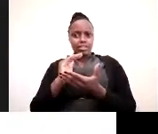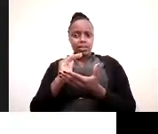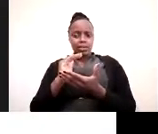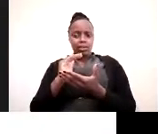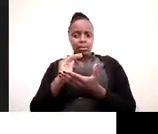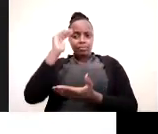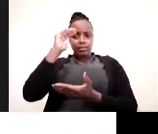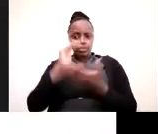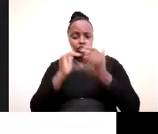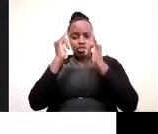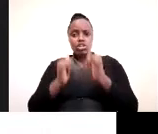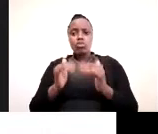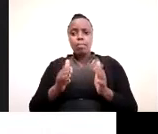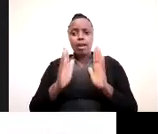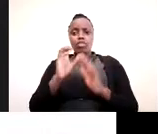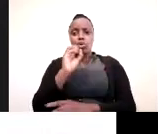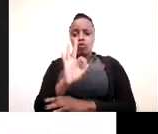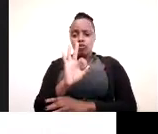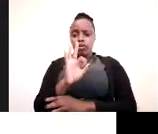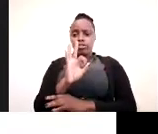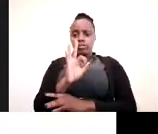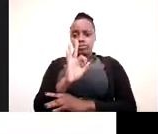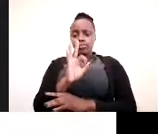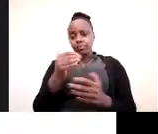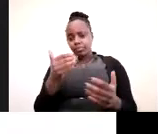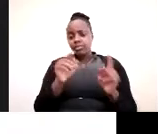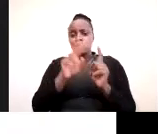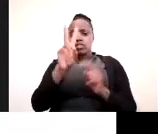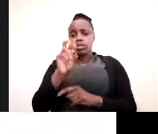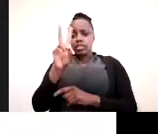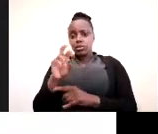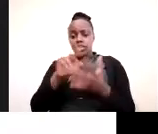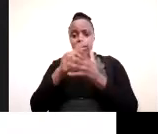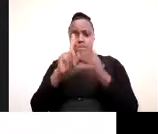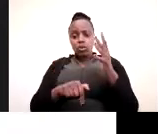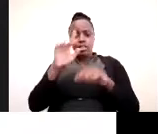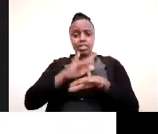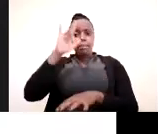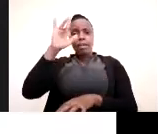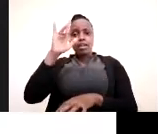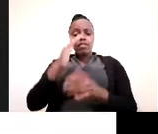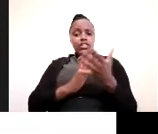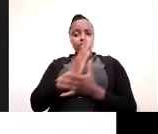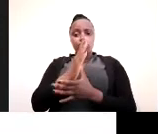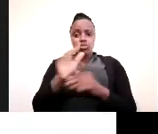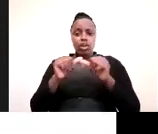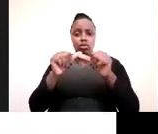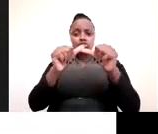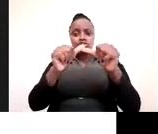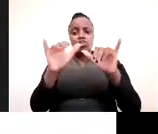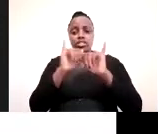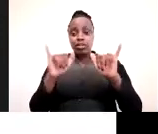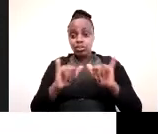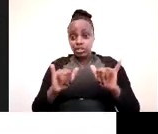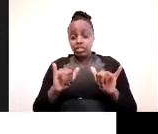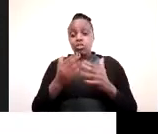new path of, well, it's 2020, so that means that is affected probably by the sanitary contingencies